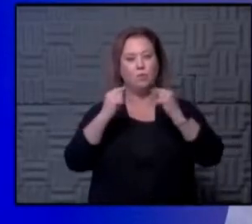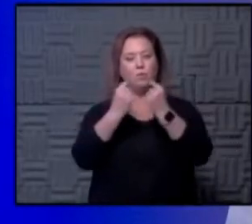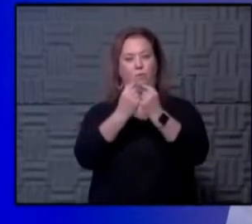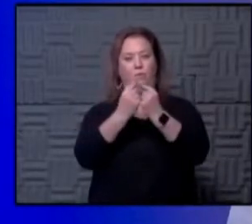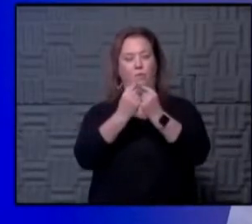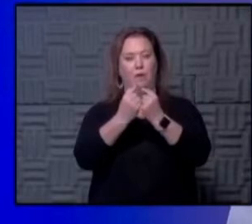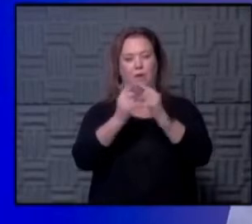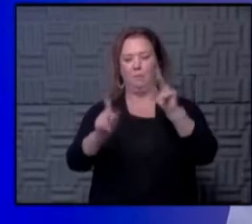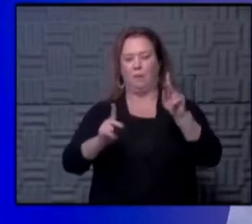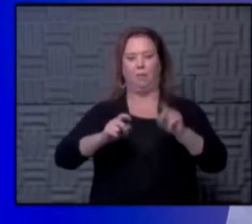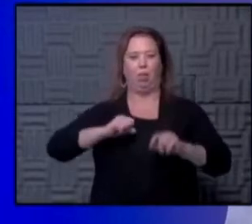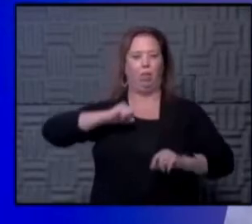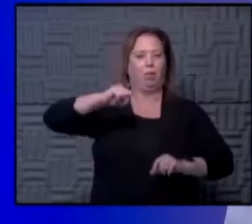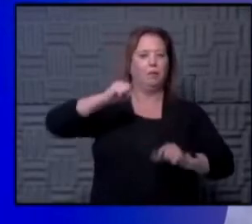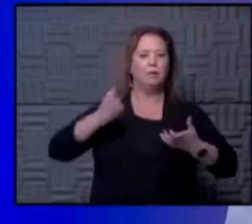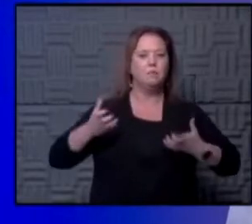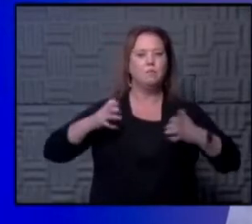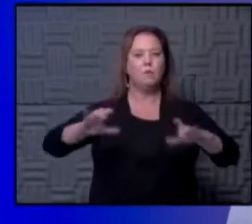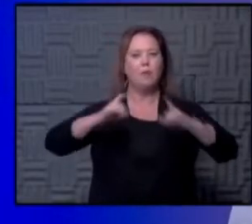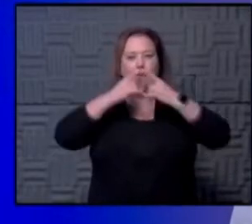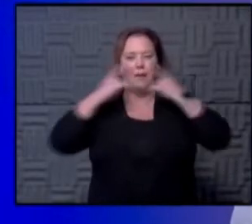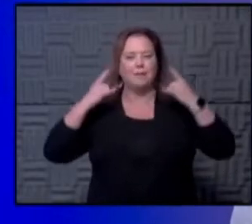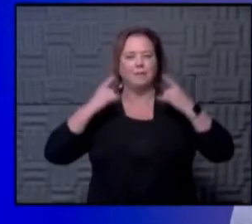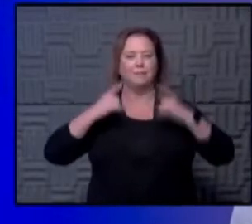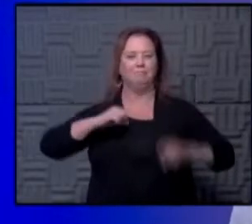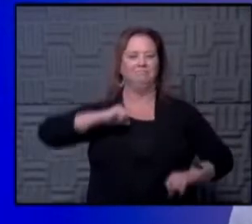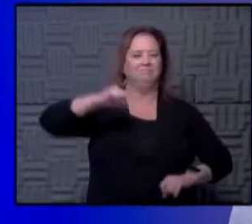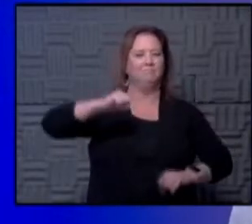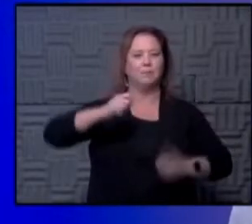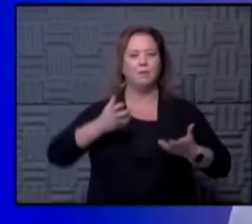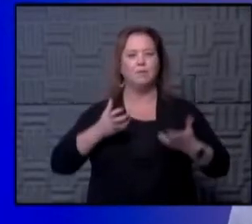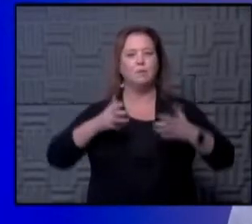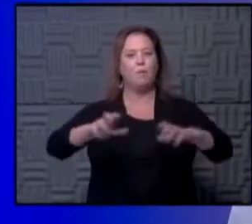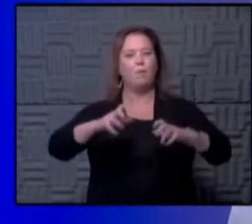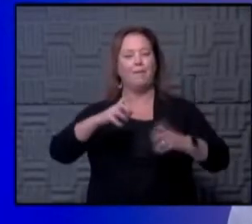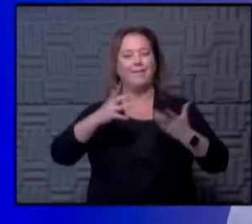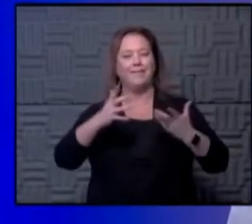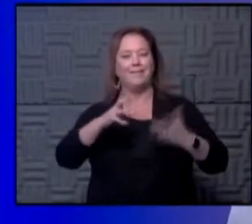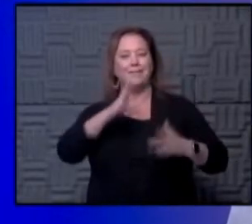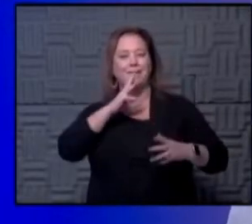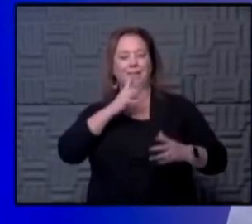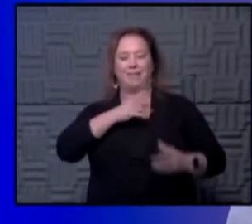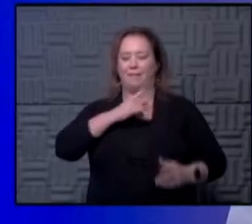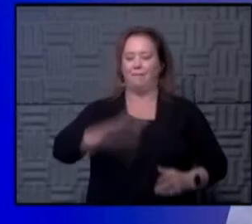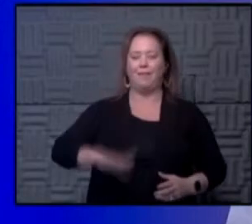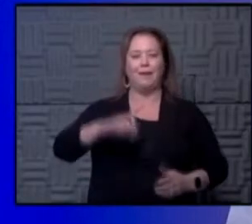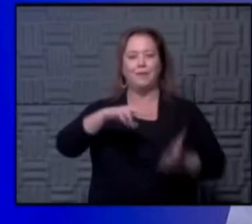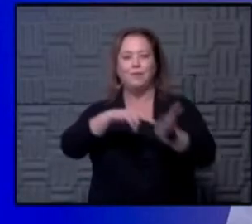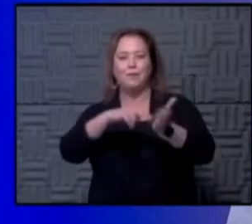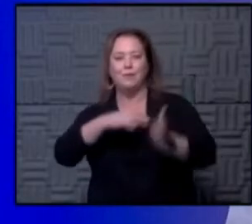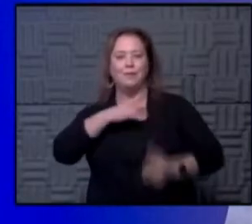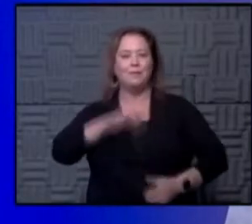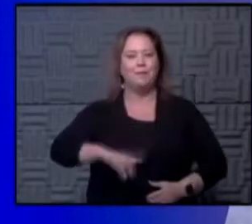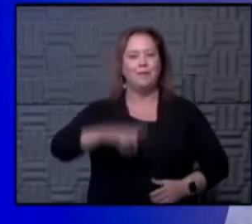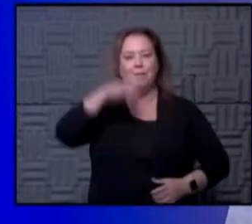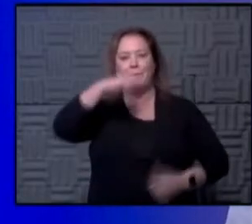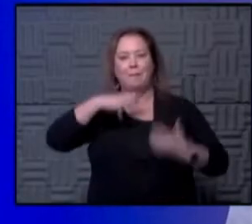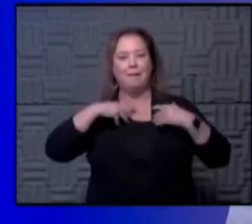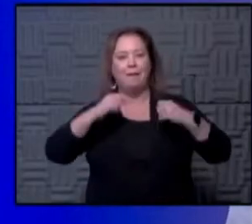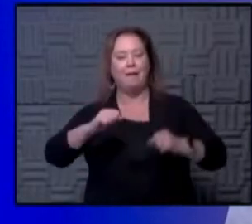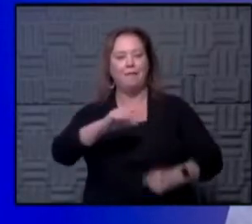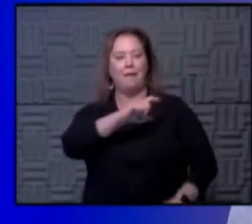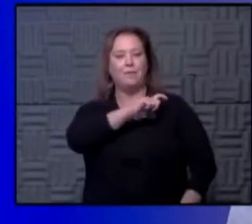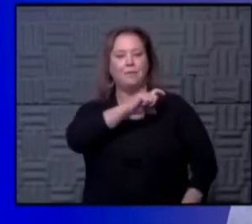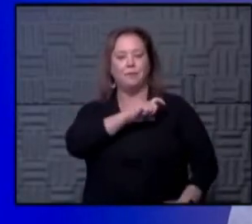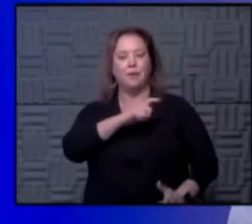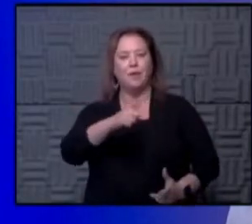populations who do not want to do it, who dislike the public health officers, the nurses working for the health departments. We have to remember that